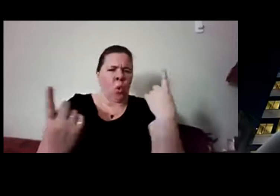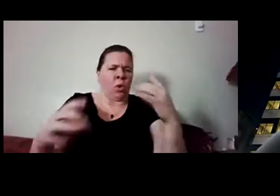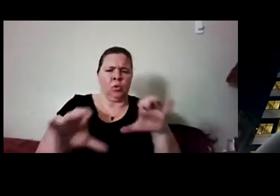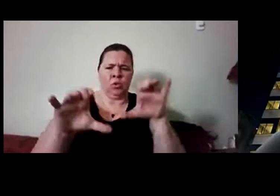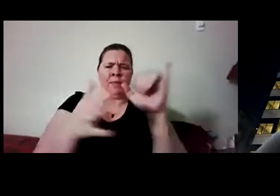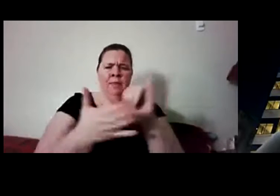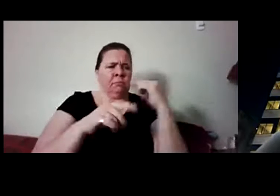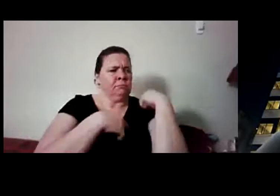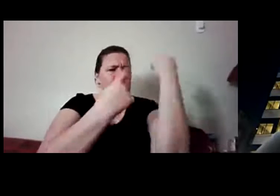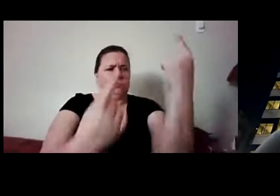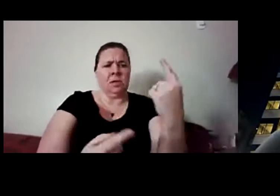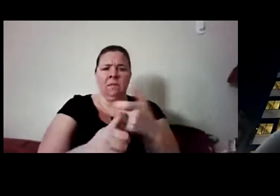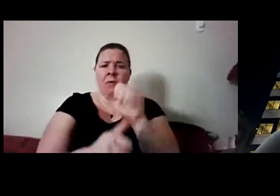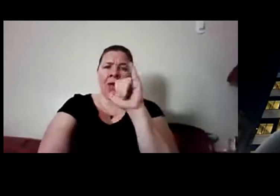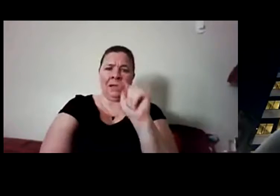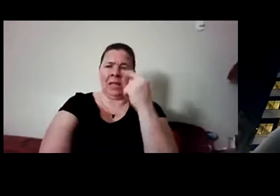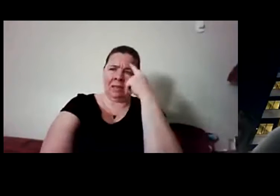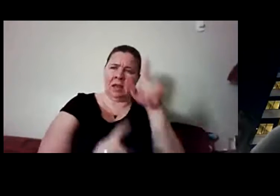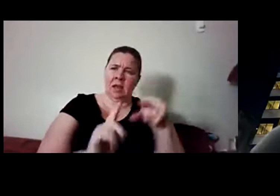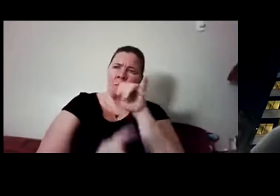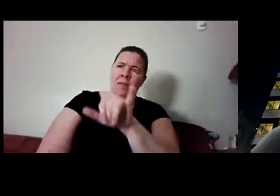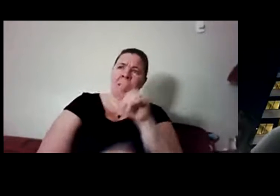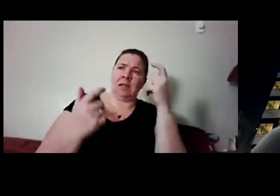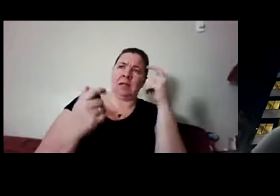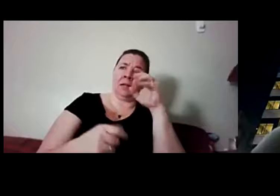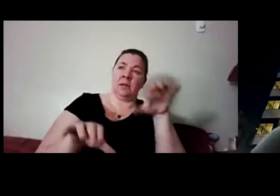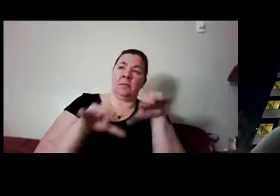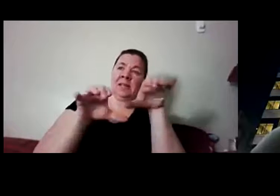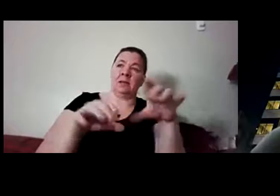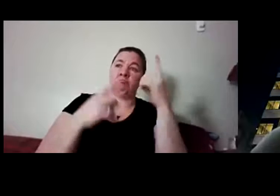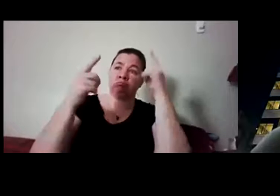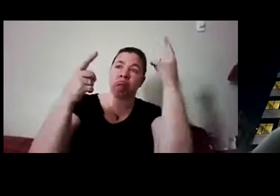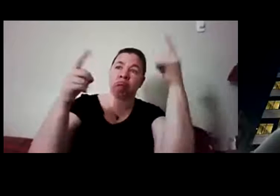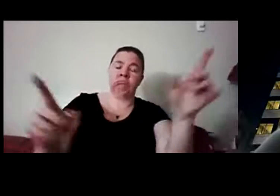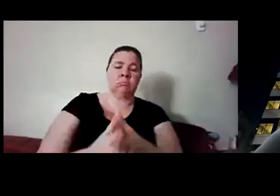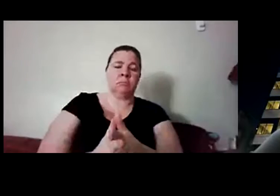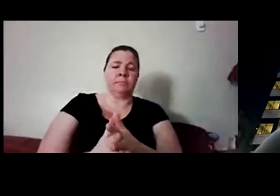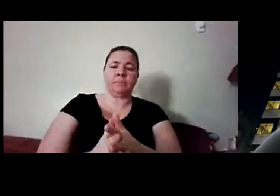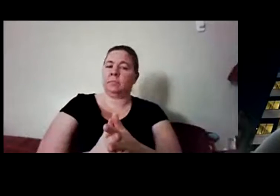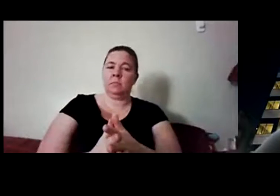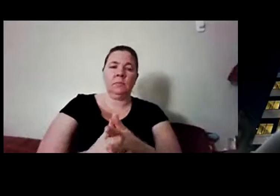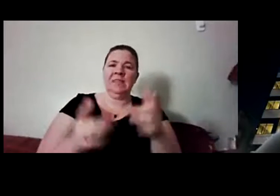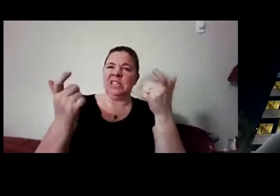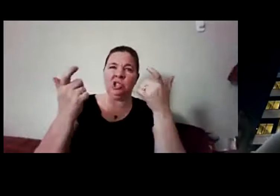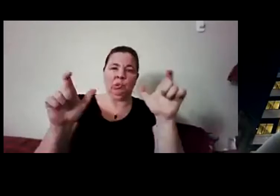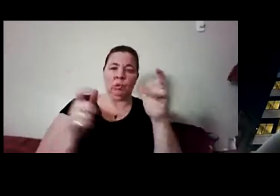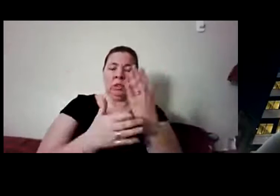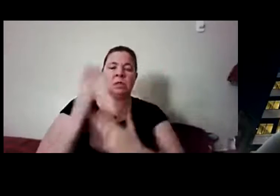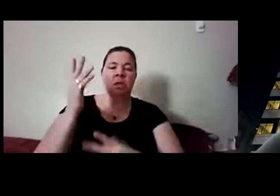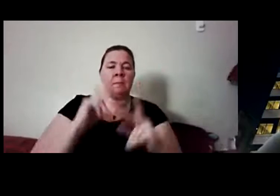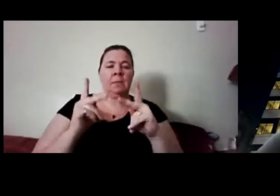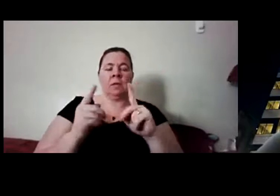Anybody who's in IT thinks about it, that it's being done and it's being successful. It is huge. To some, it's